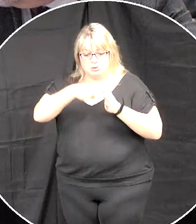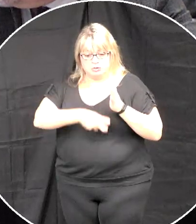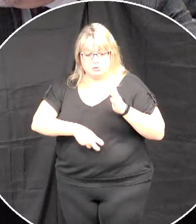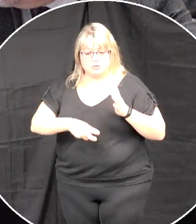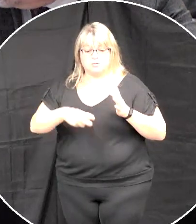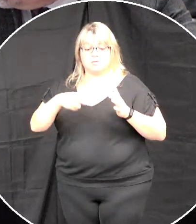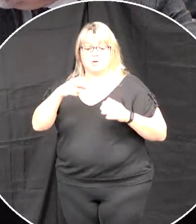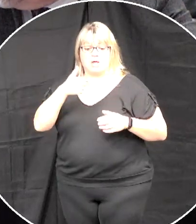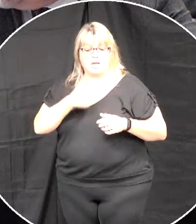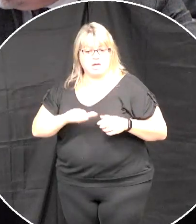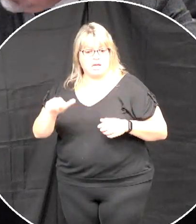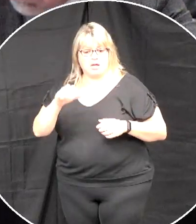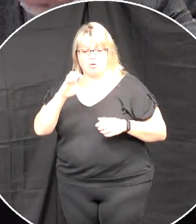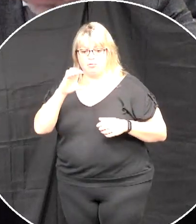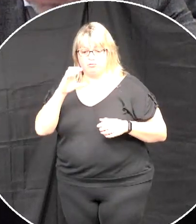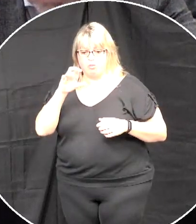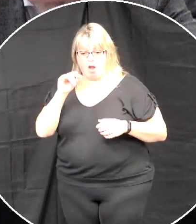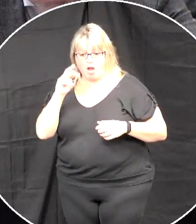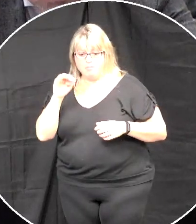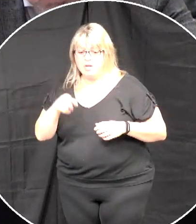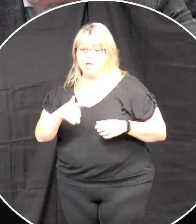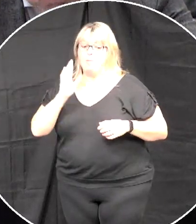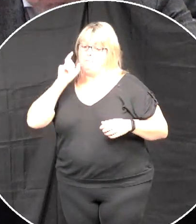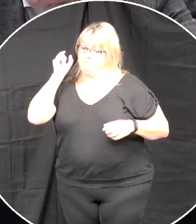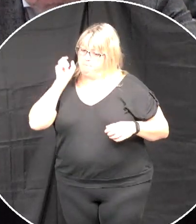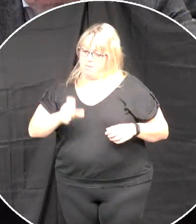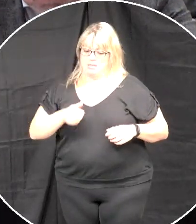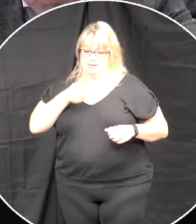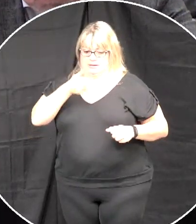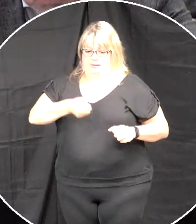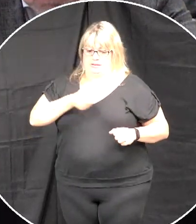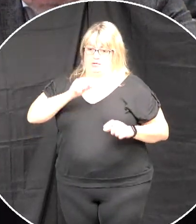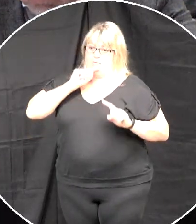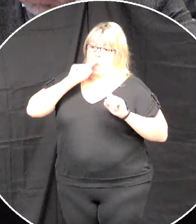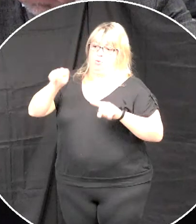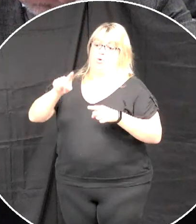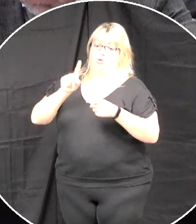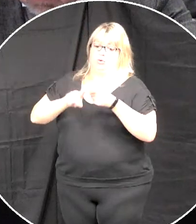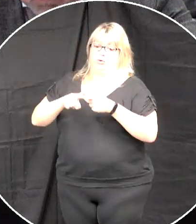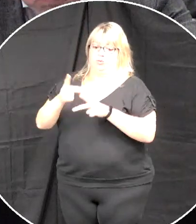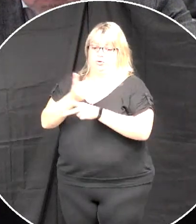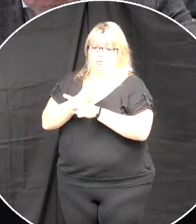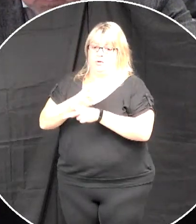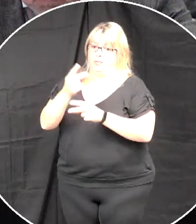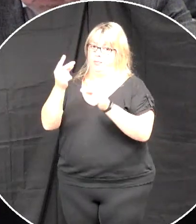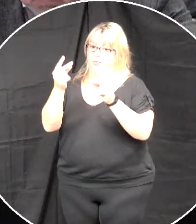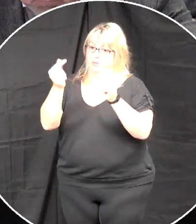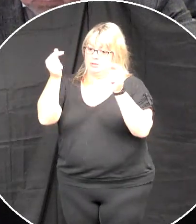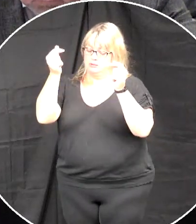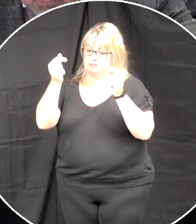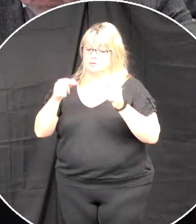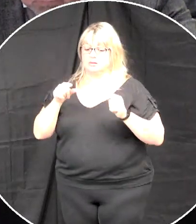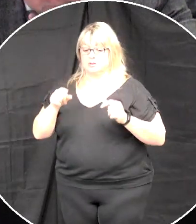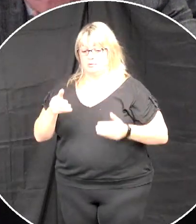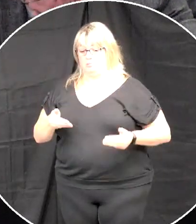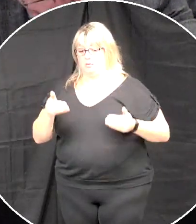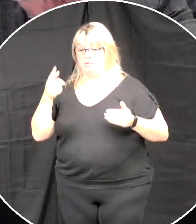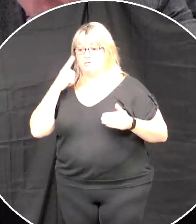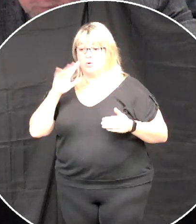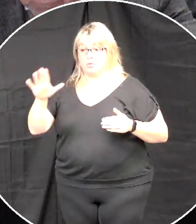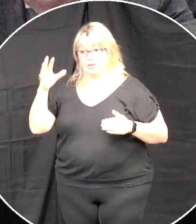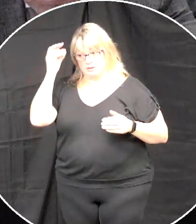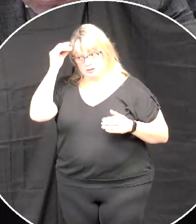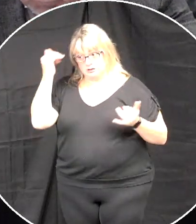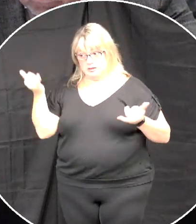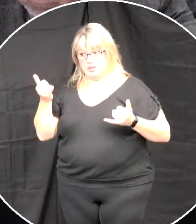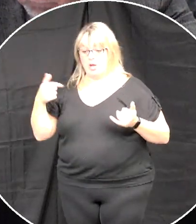convicted of a criminal offense shall self-report that offense to their supervisor immediately. The recommendation for your consideration today